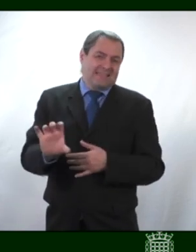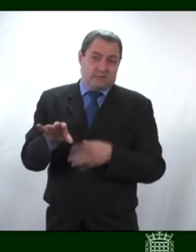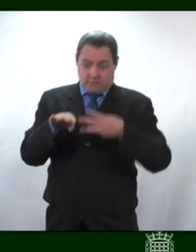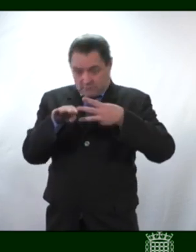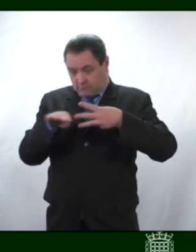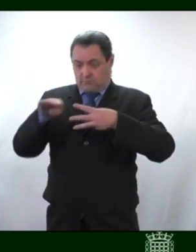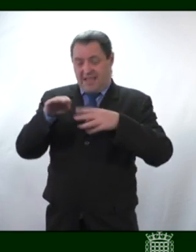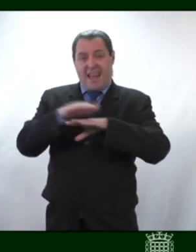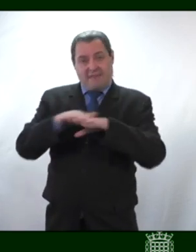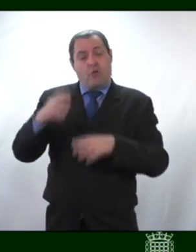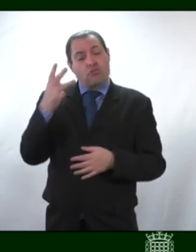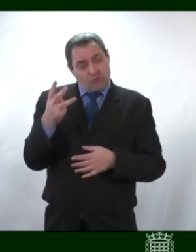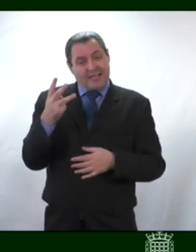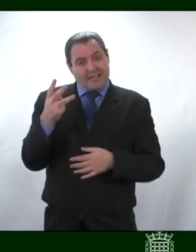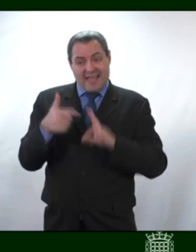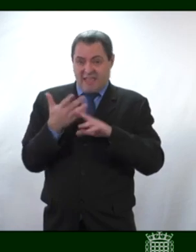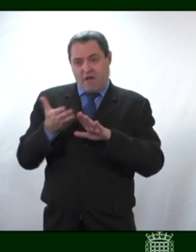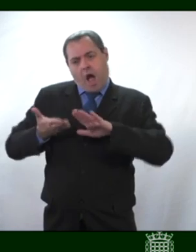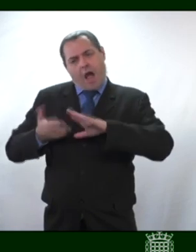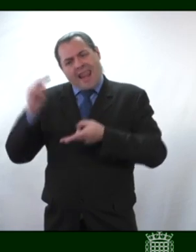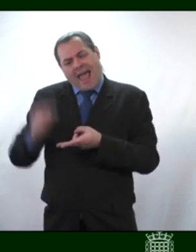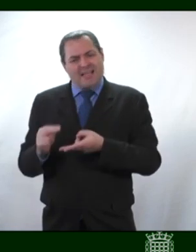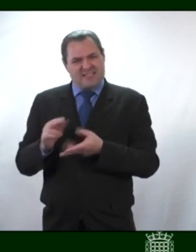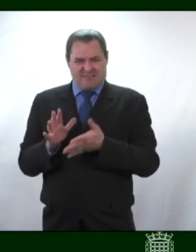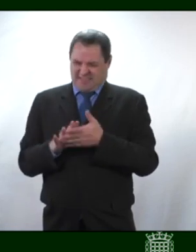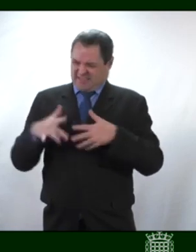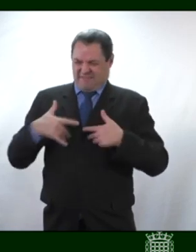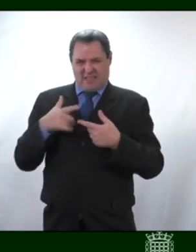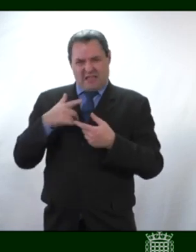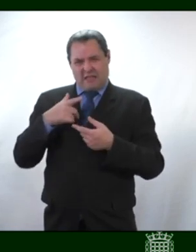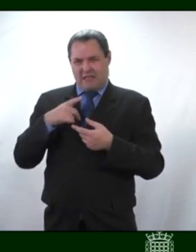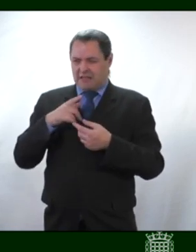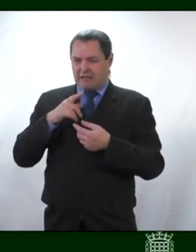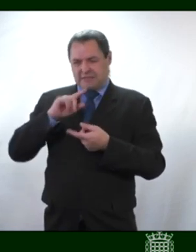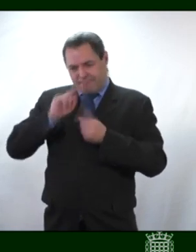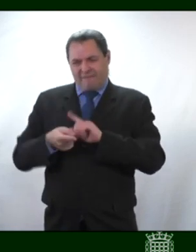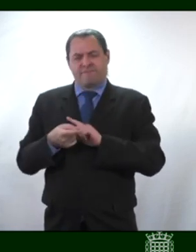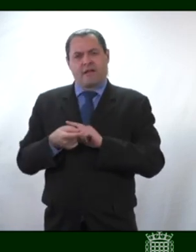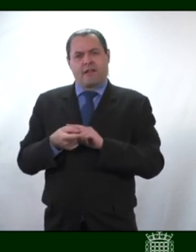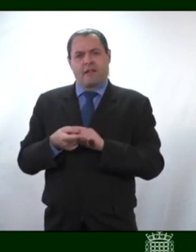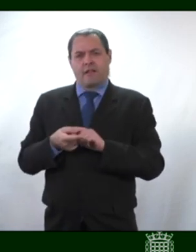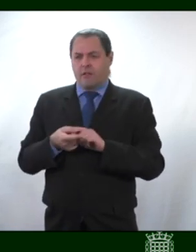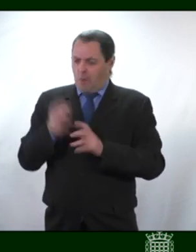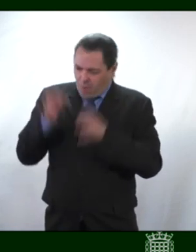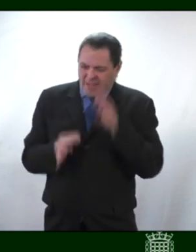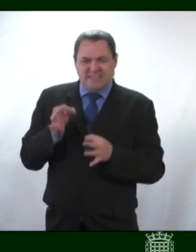would rightly be seen as spiteful and political and nothing whatsoever to do with public